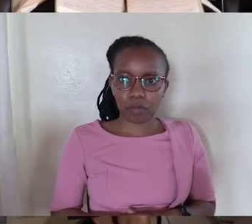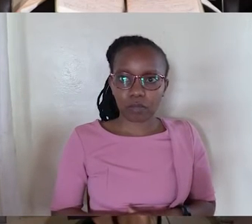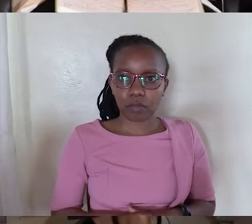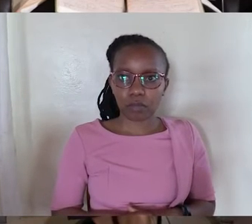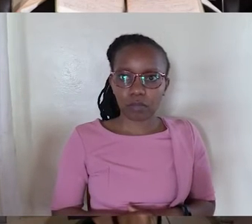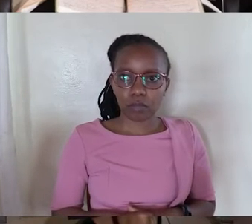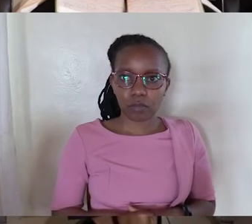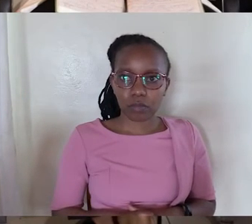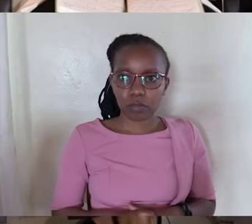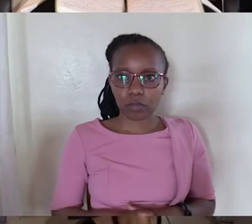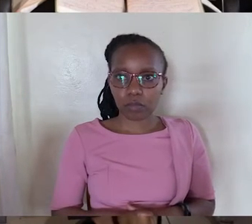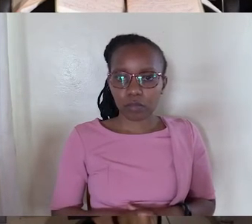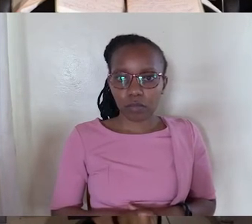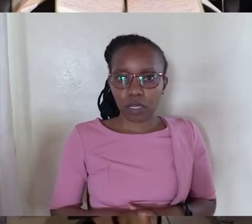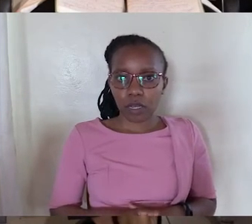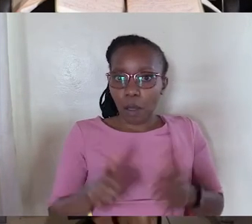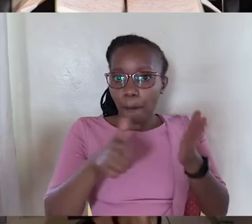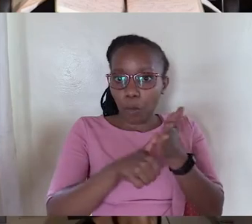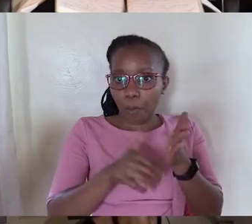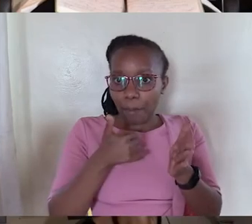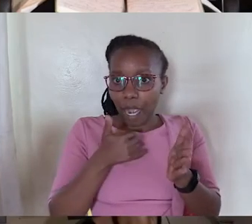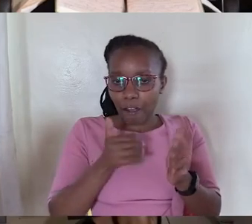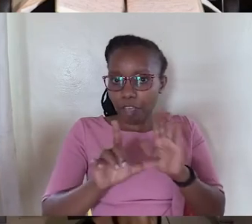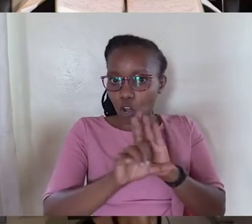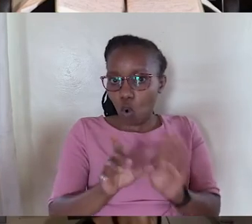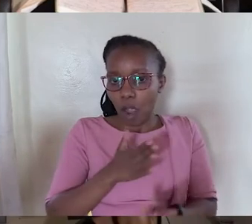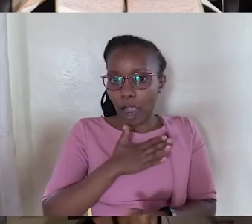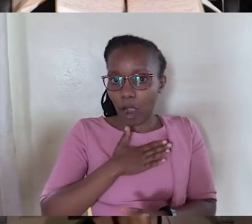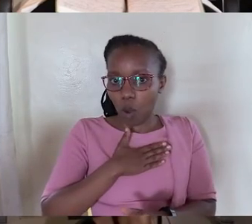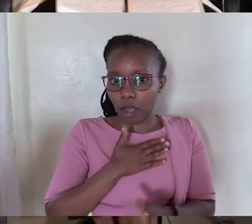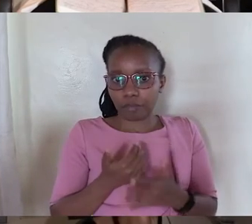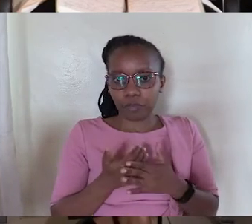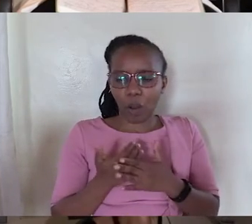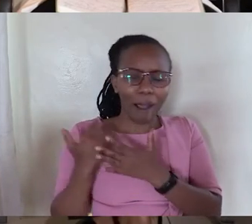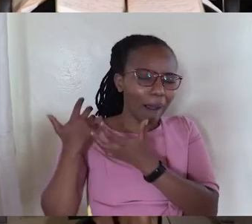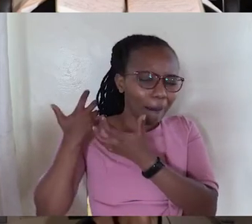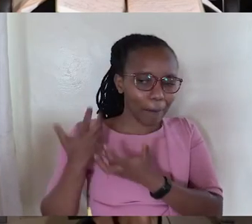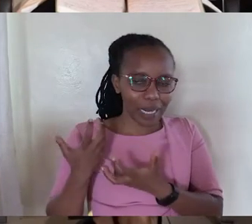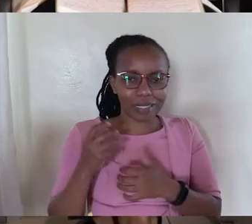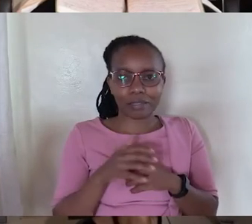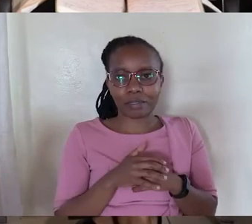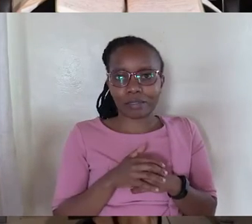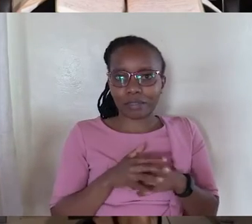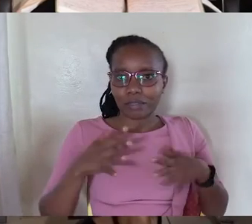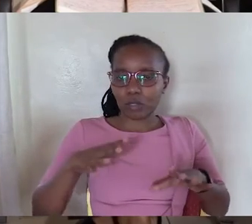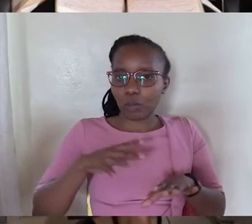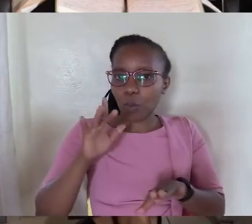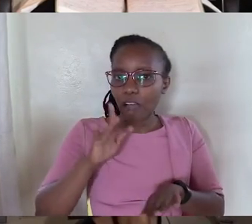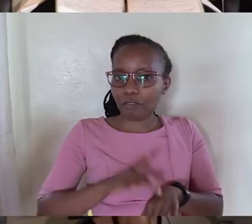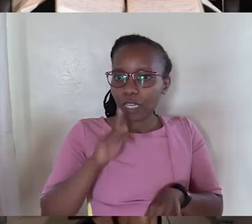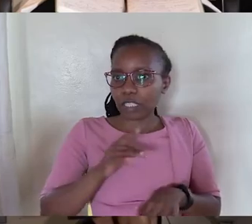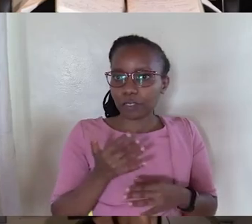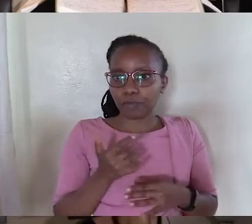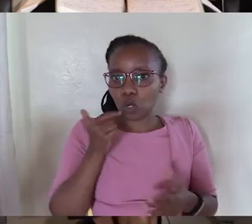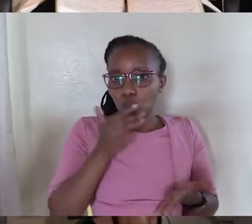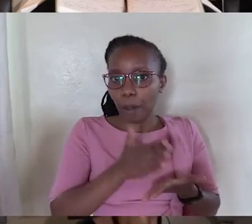And because there's a gap in our laws where we are putting a lot of burden on the victims or the survivors to